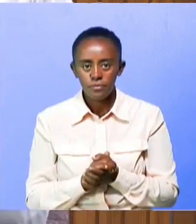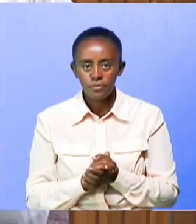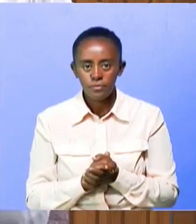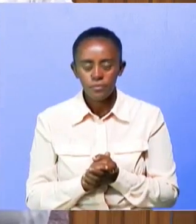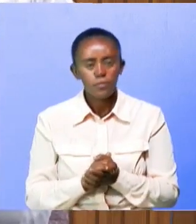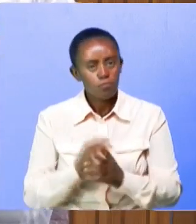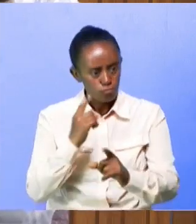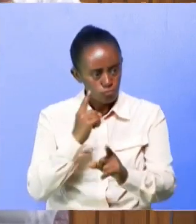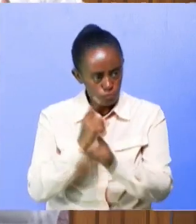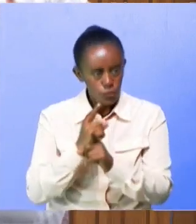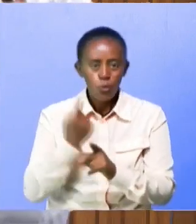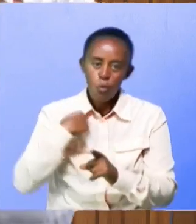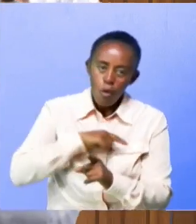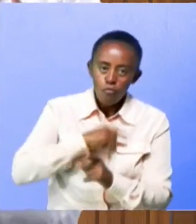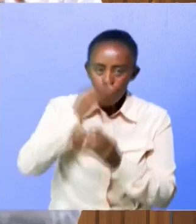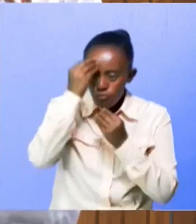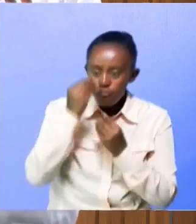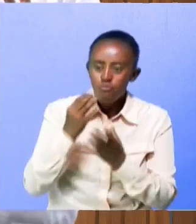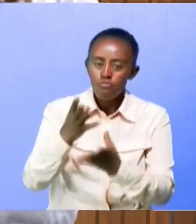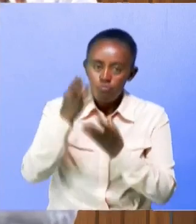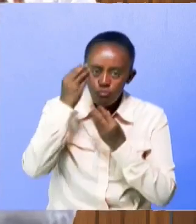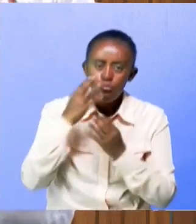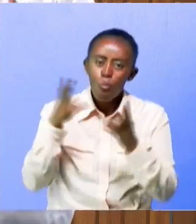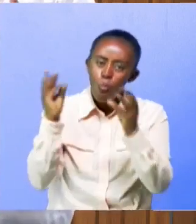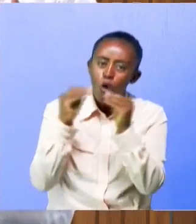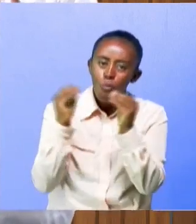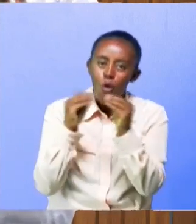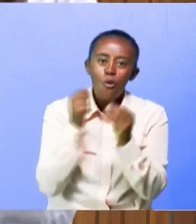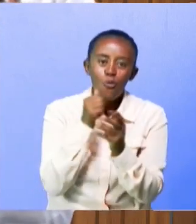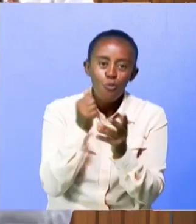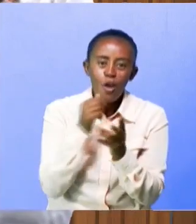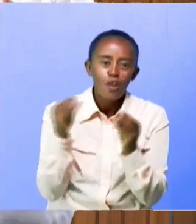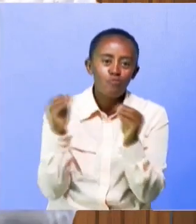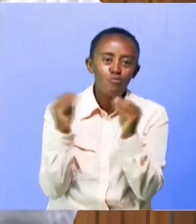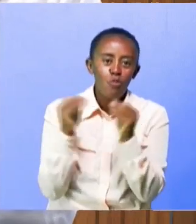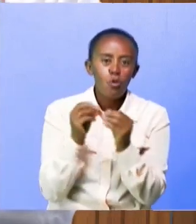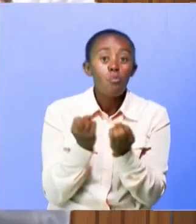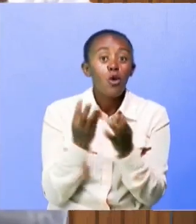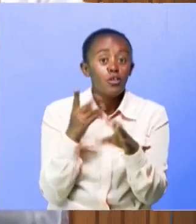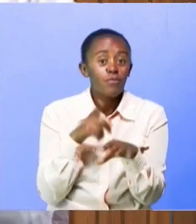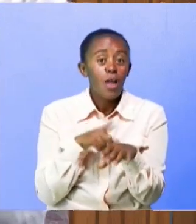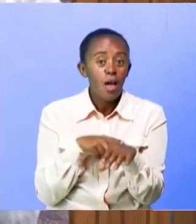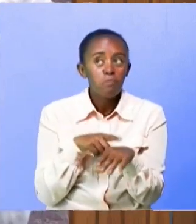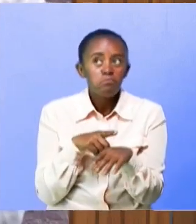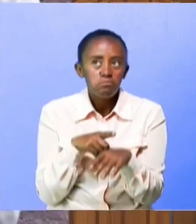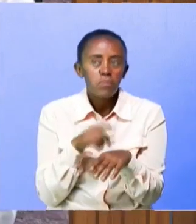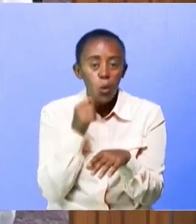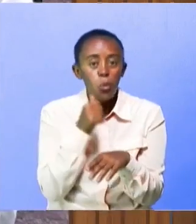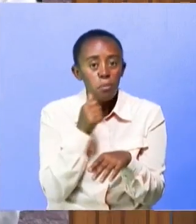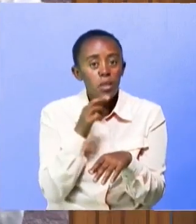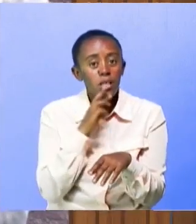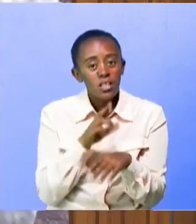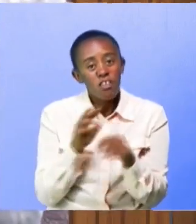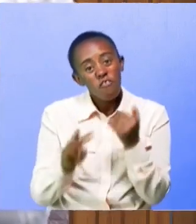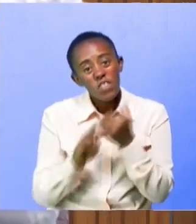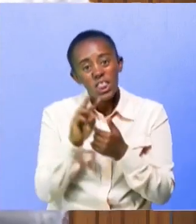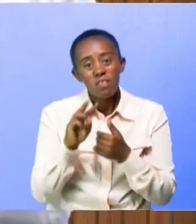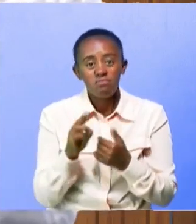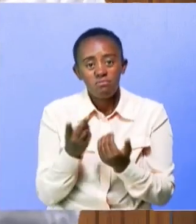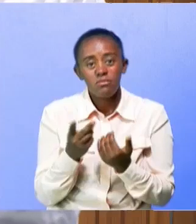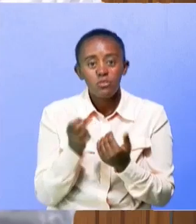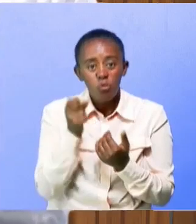Of course, we have to promote the women more. That's why, because most of the time, the women are victims of